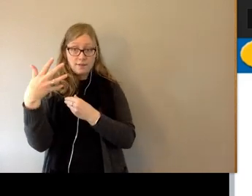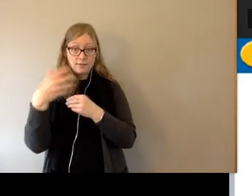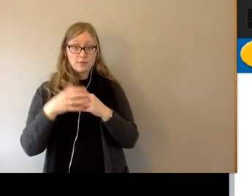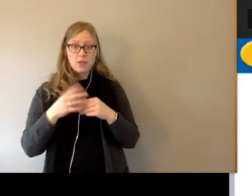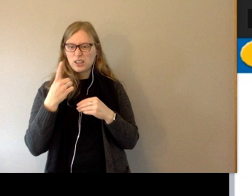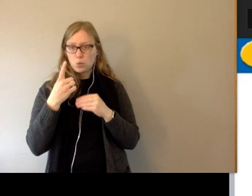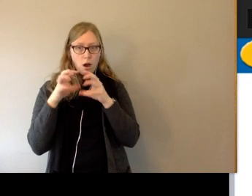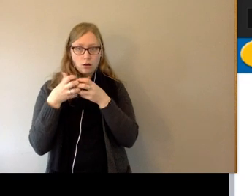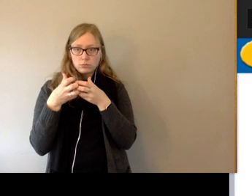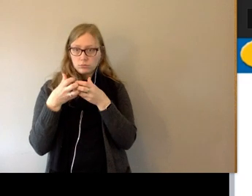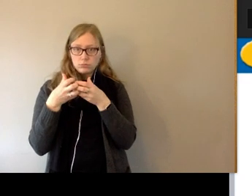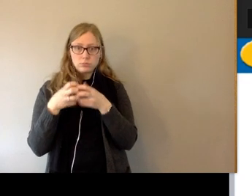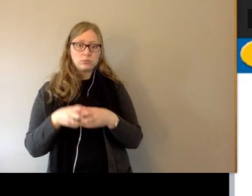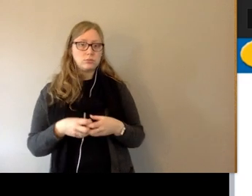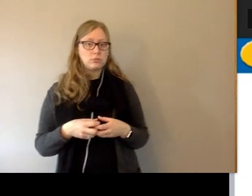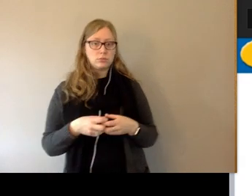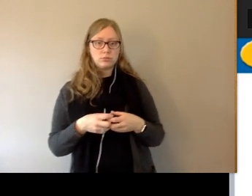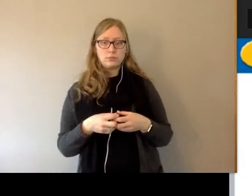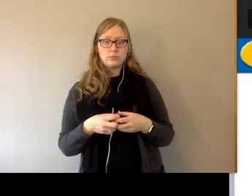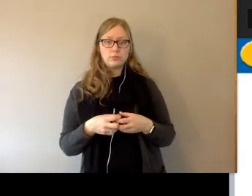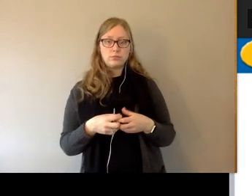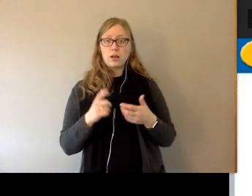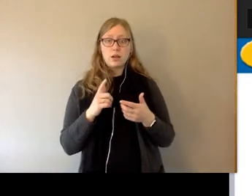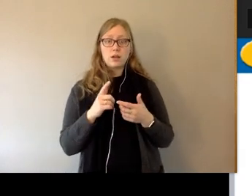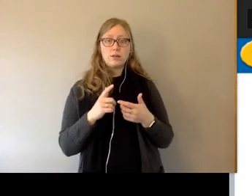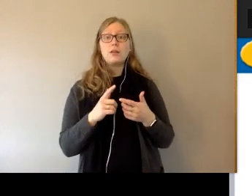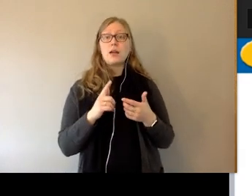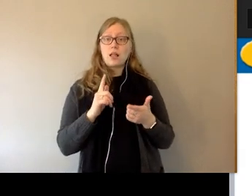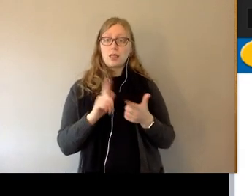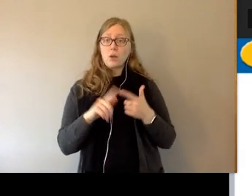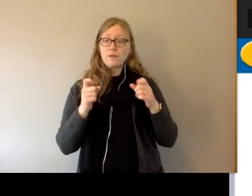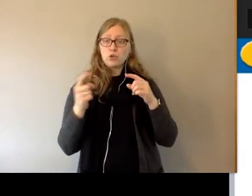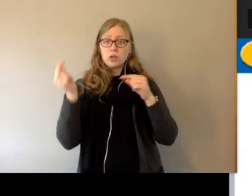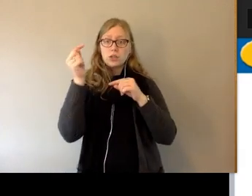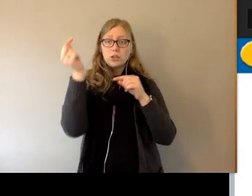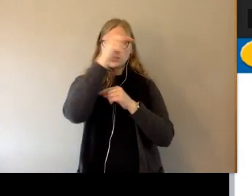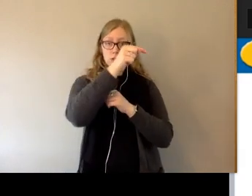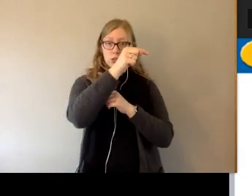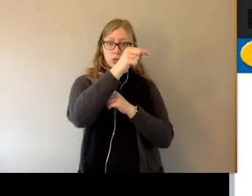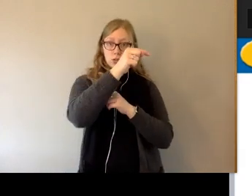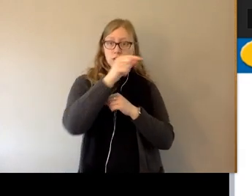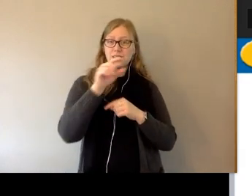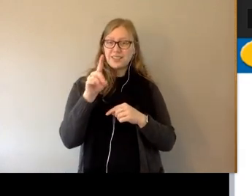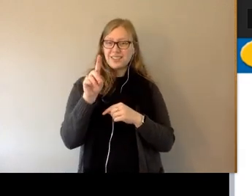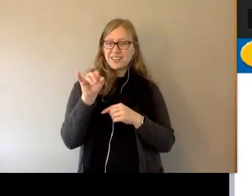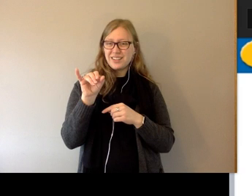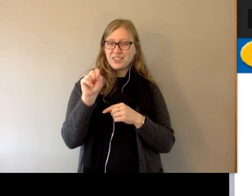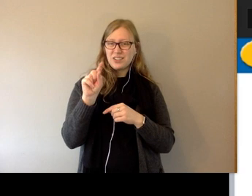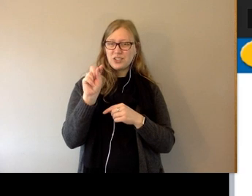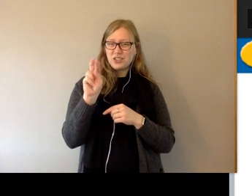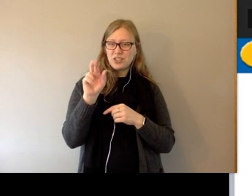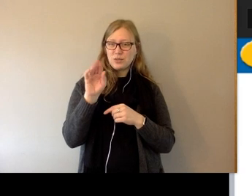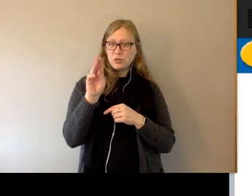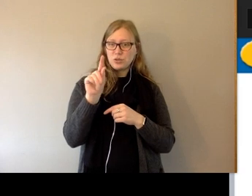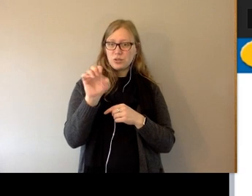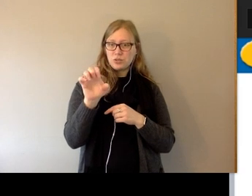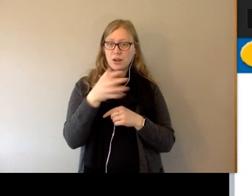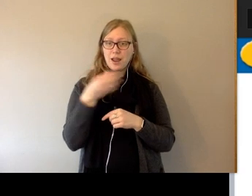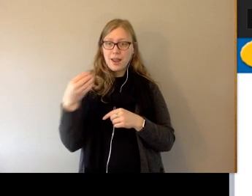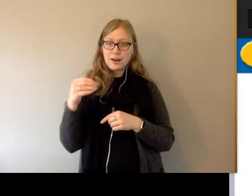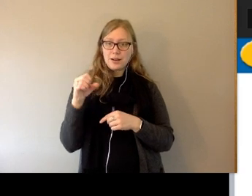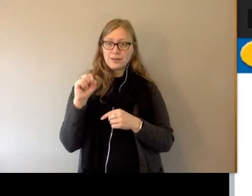to distribute and simplify. So I have 40 times x, that's 40x, and then